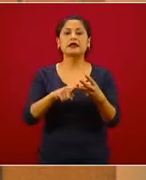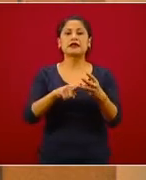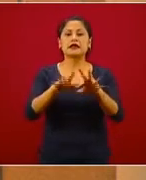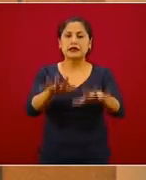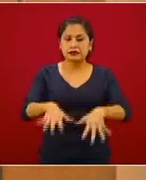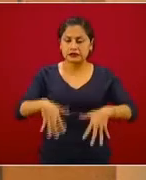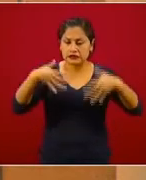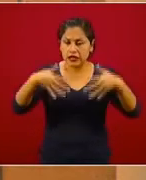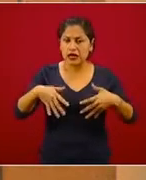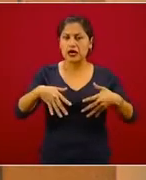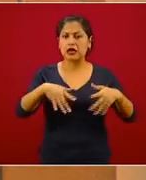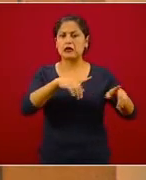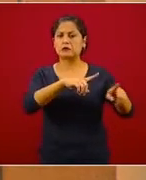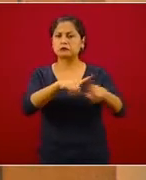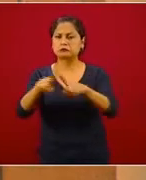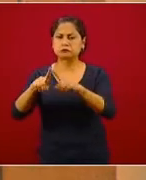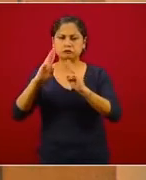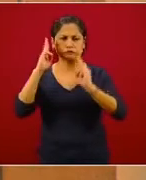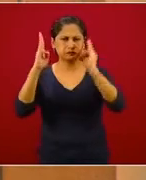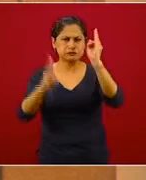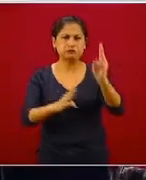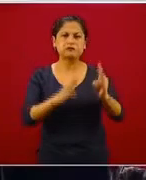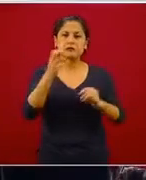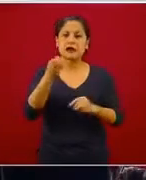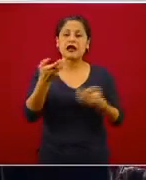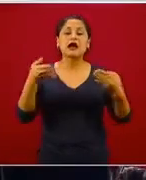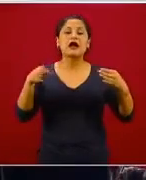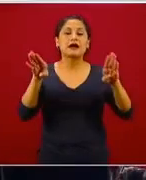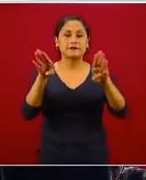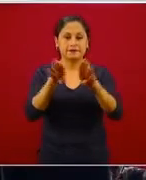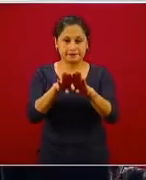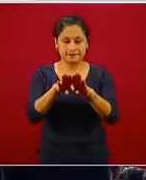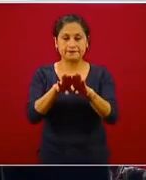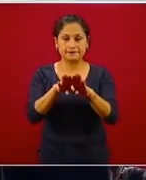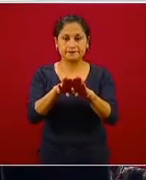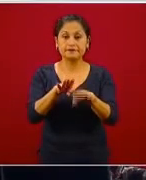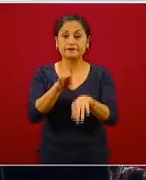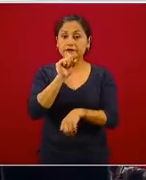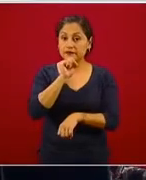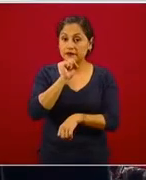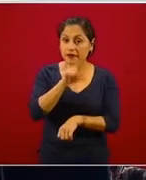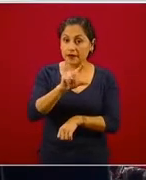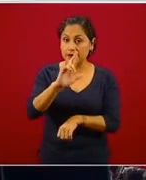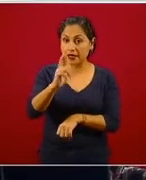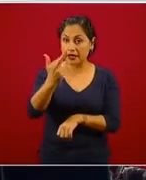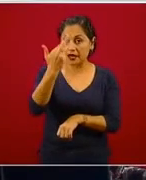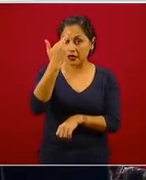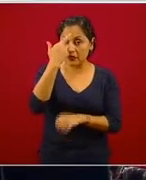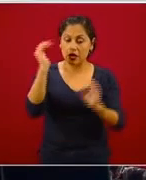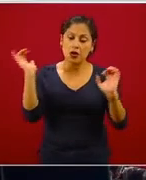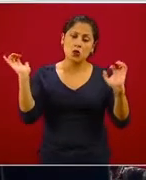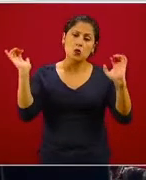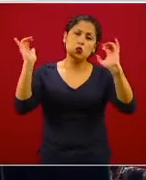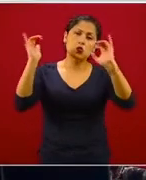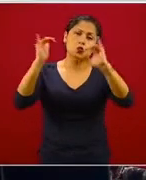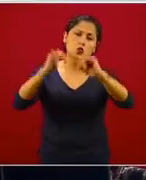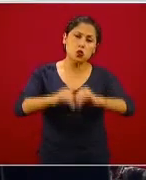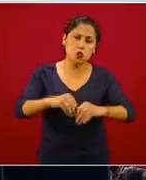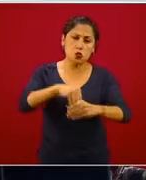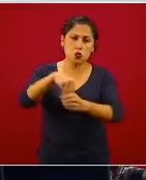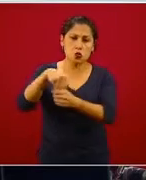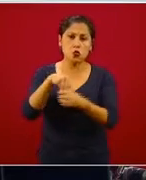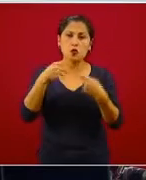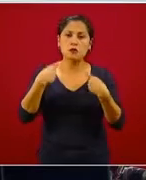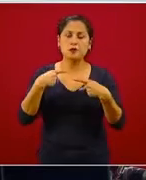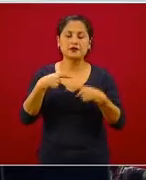concerts, movie theaters, parks, recreational areas. All of this is closed. We cannot have people getting together